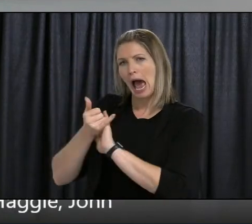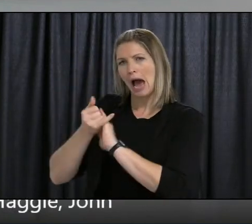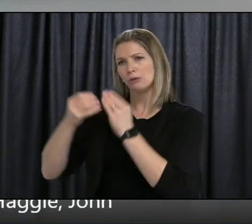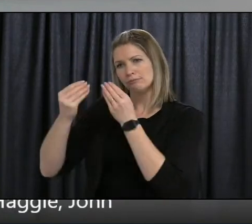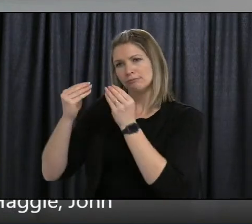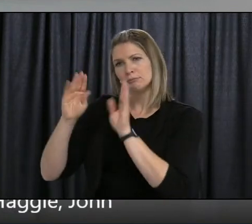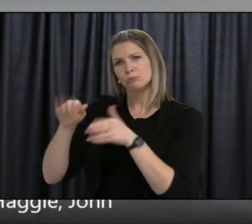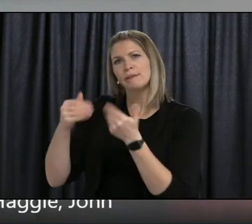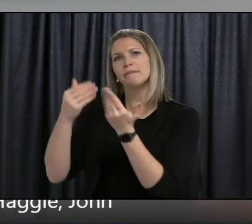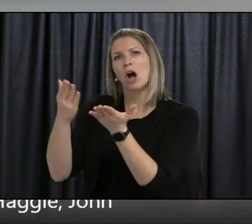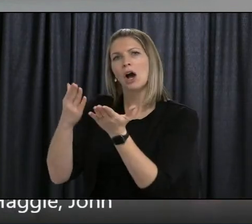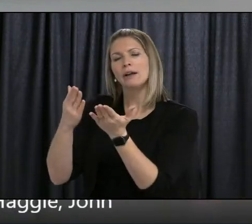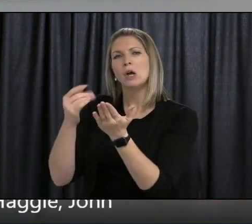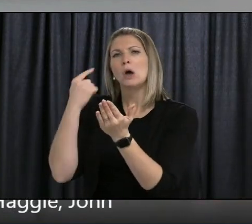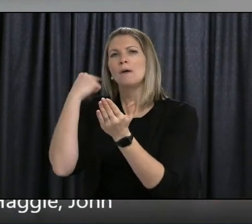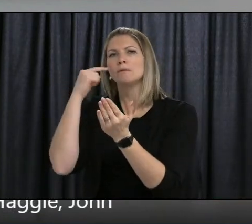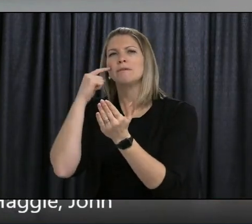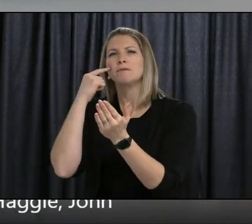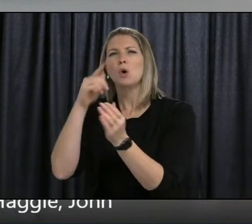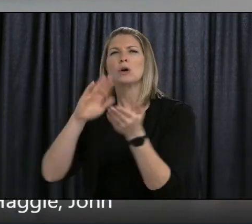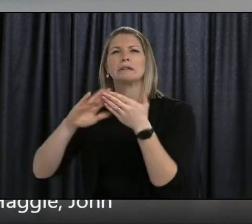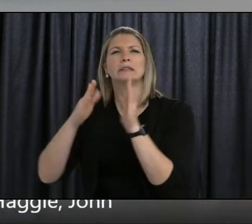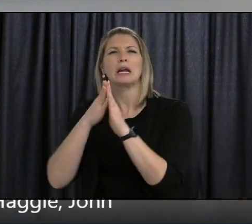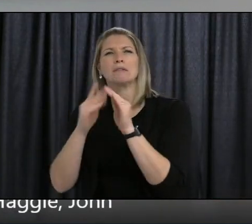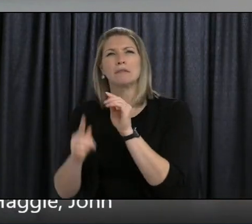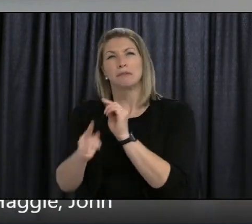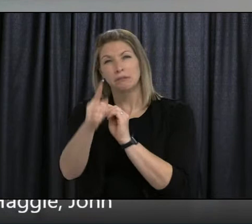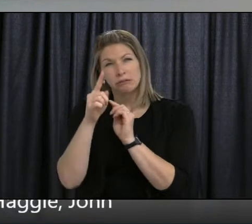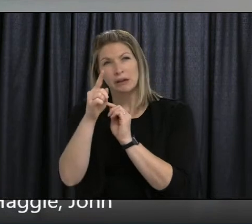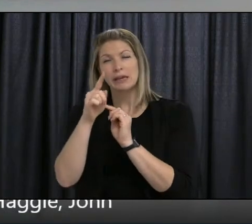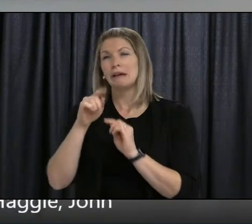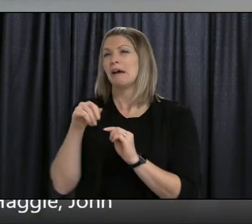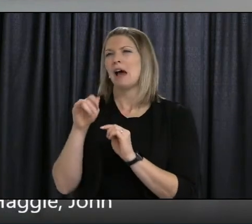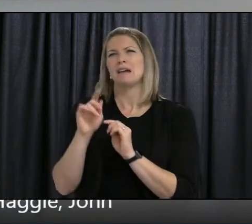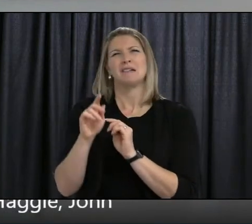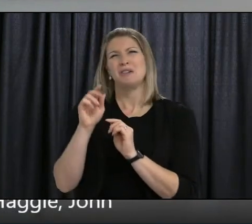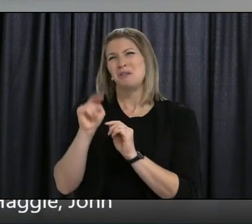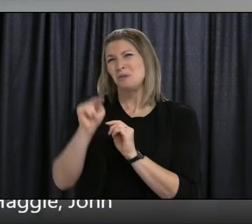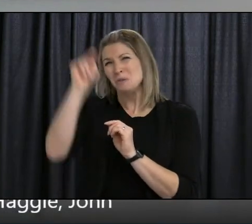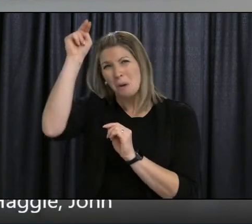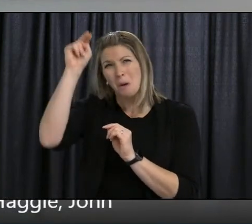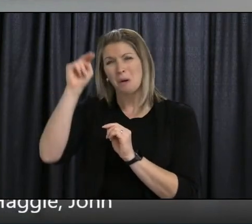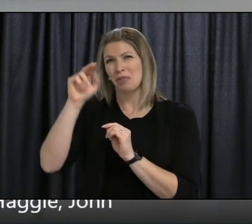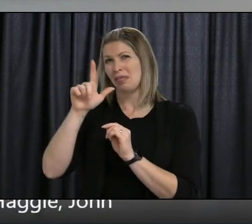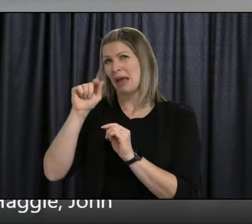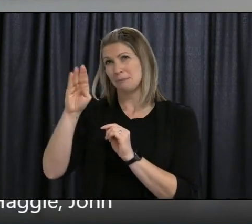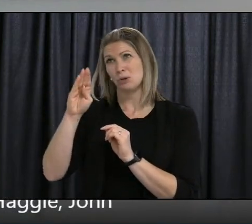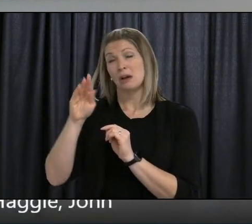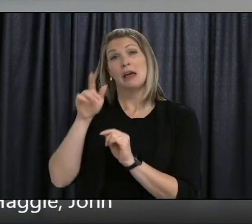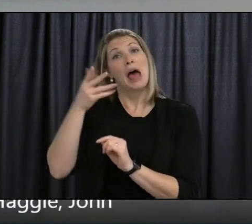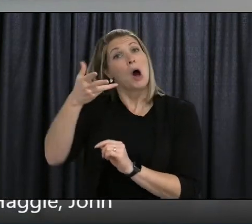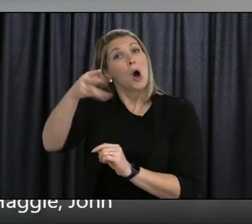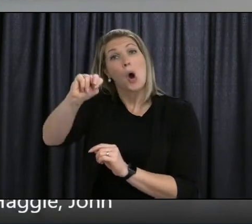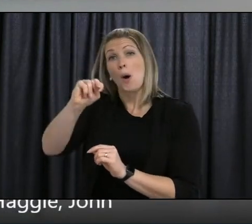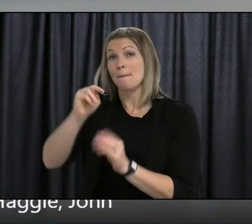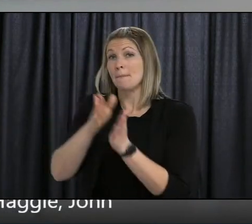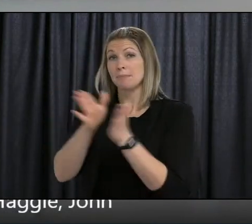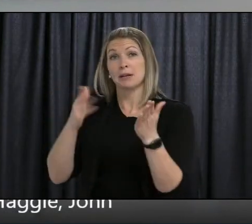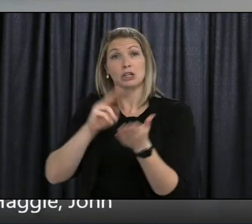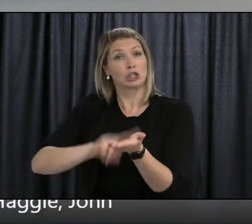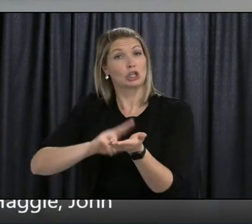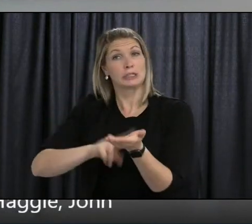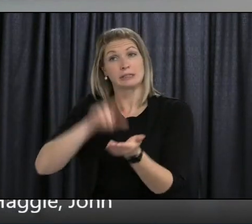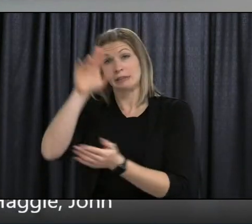and isolated communities, such as in Nunatsiavut, who actually have their own public health nurses, and also to Innu